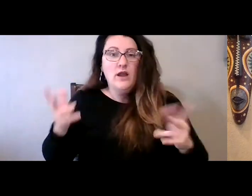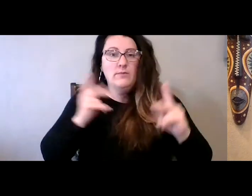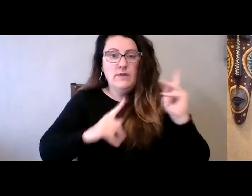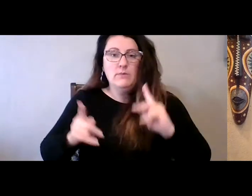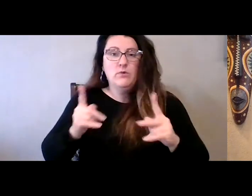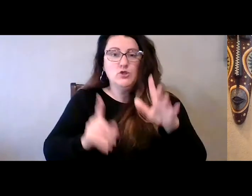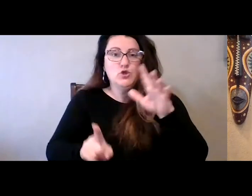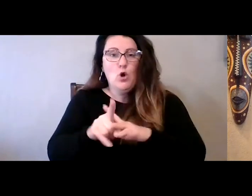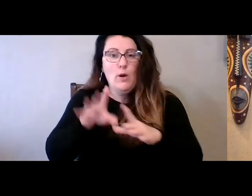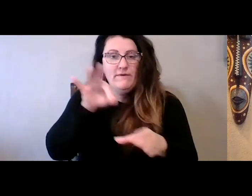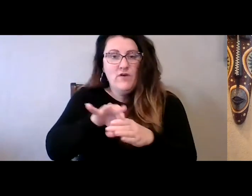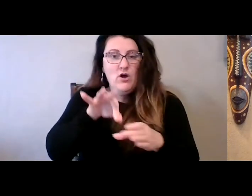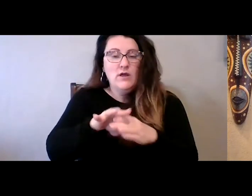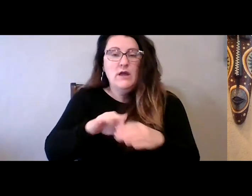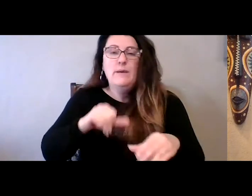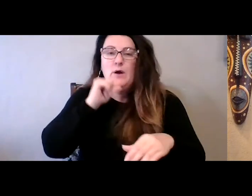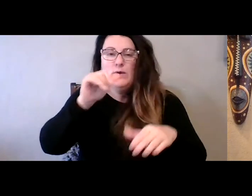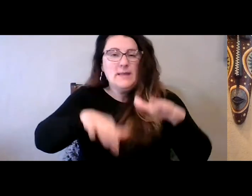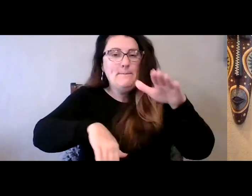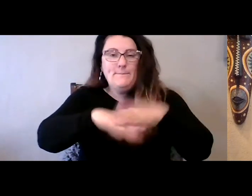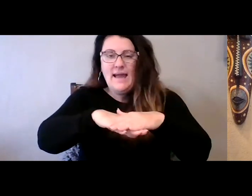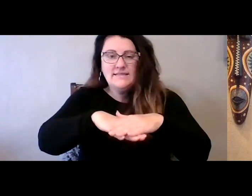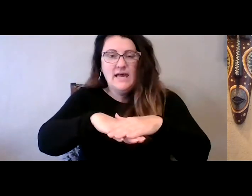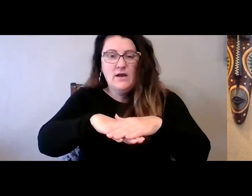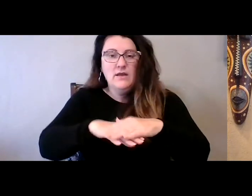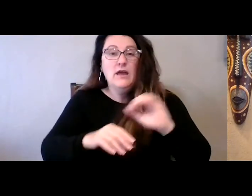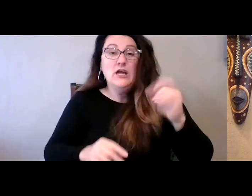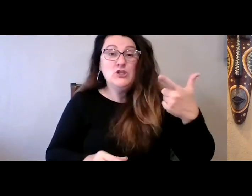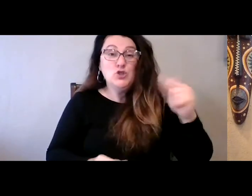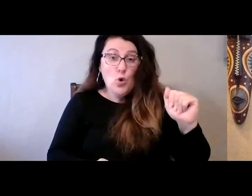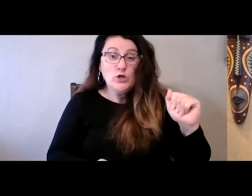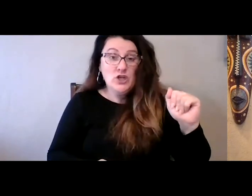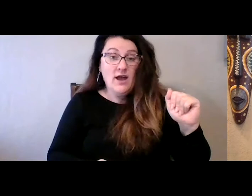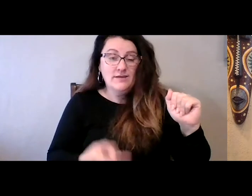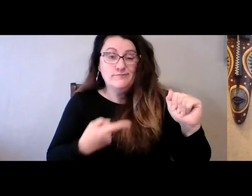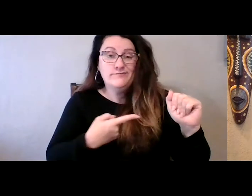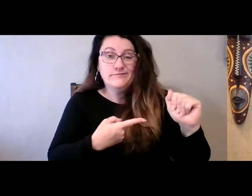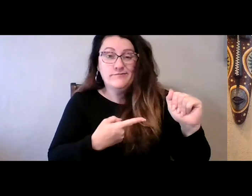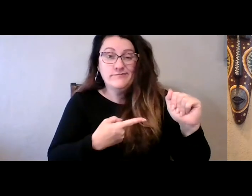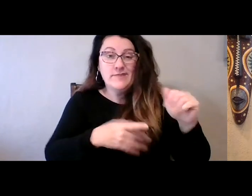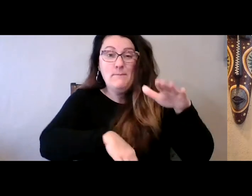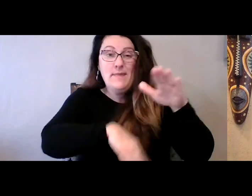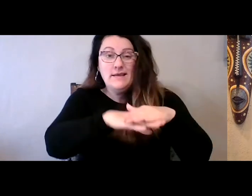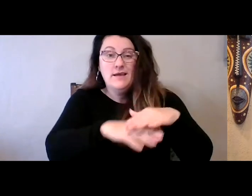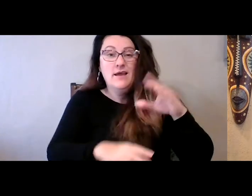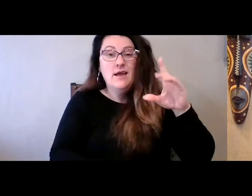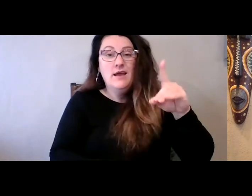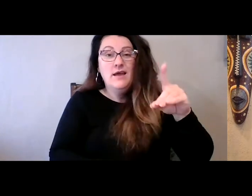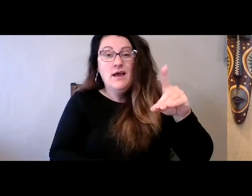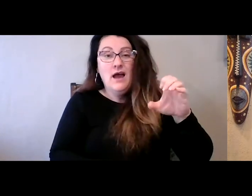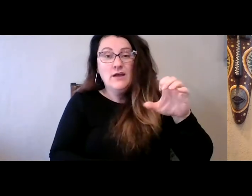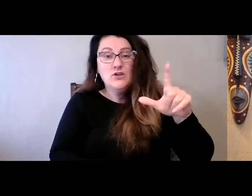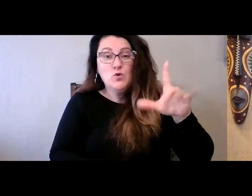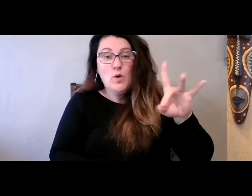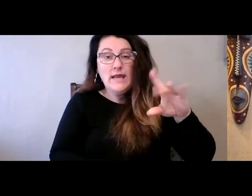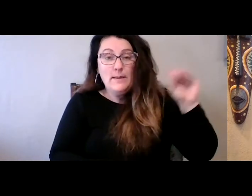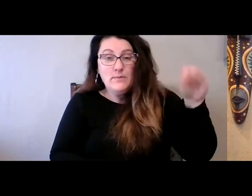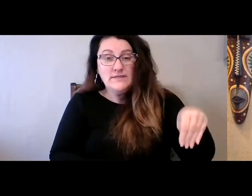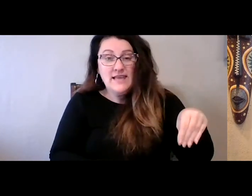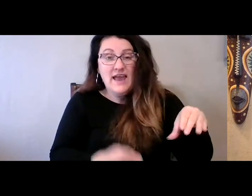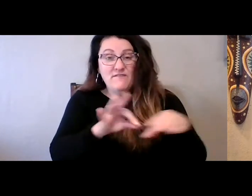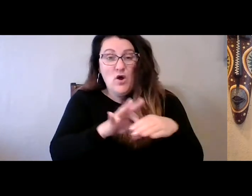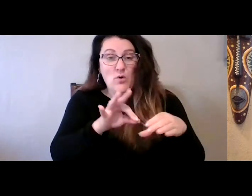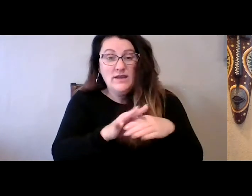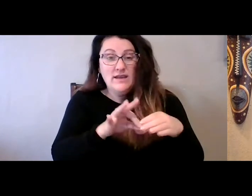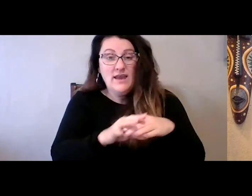communities, we didn't max out the turnout except for in places like Georgia, right? Where you had 128% of eligible voters voting